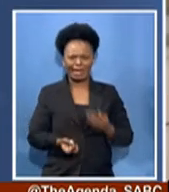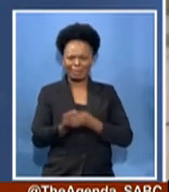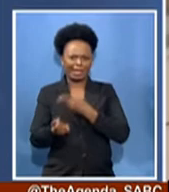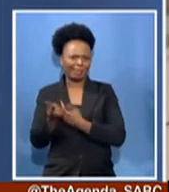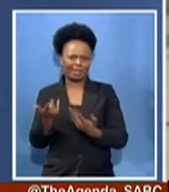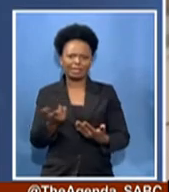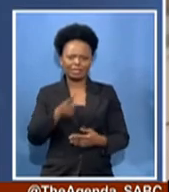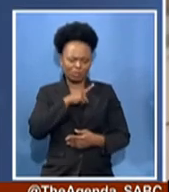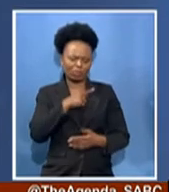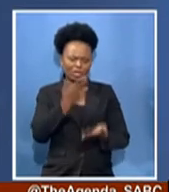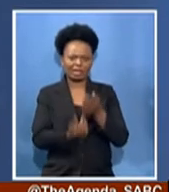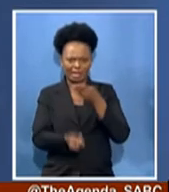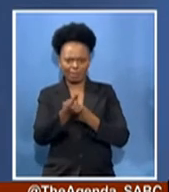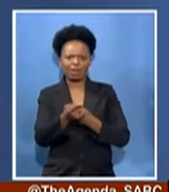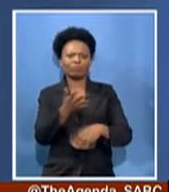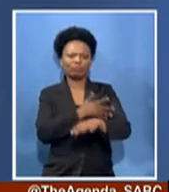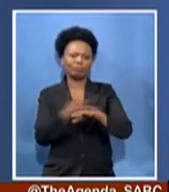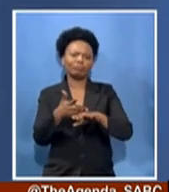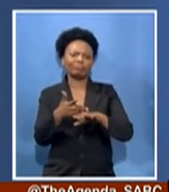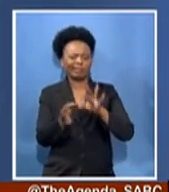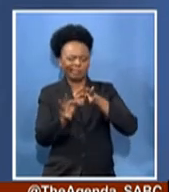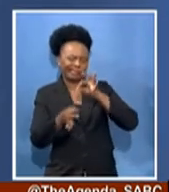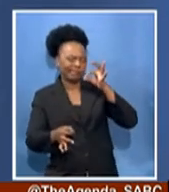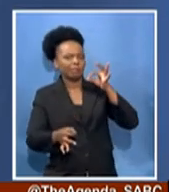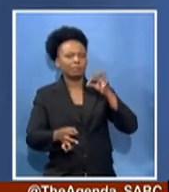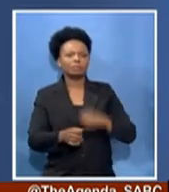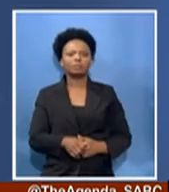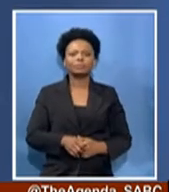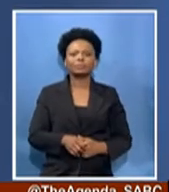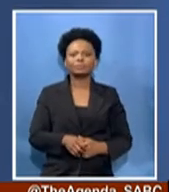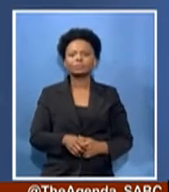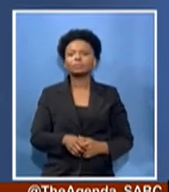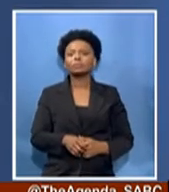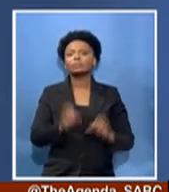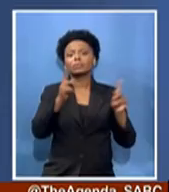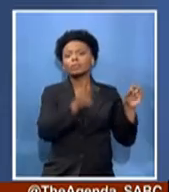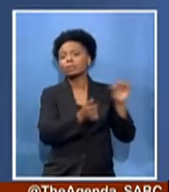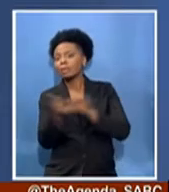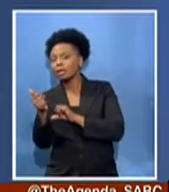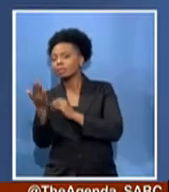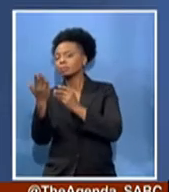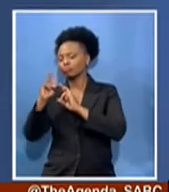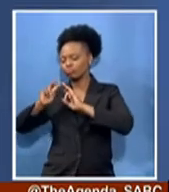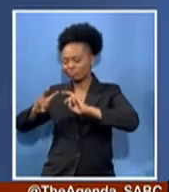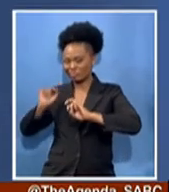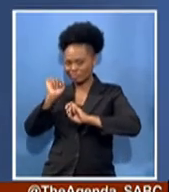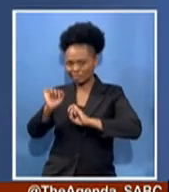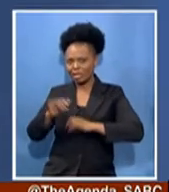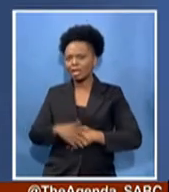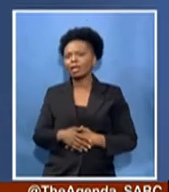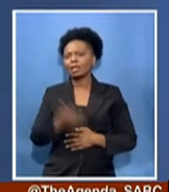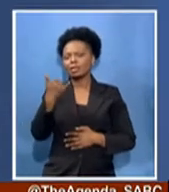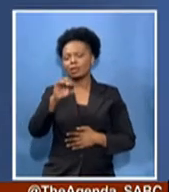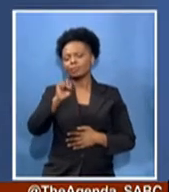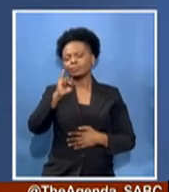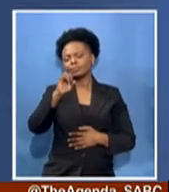Right. So let's go back to this study. If a participant in the Sisonke study develops a blood